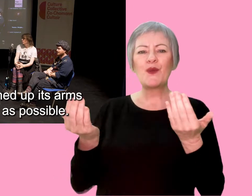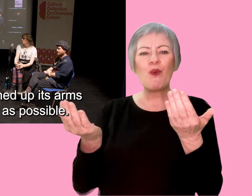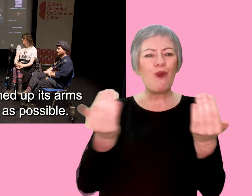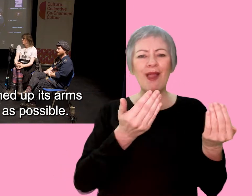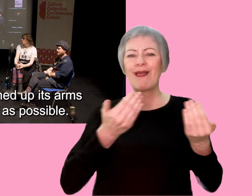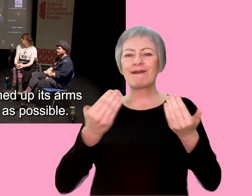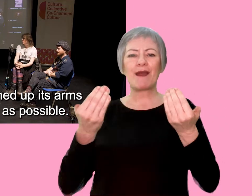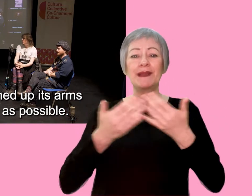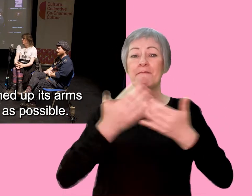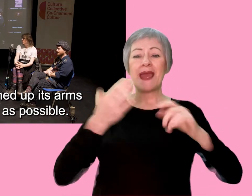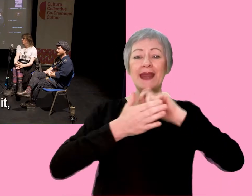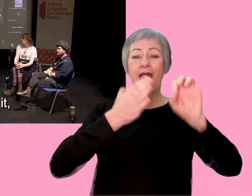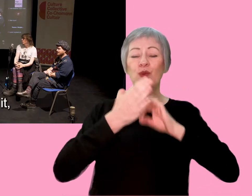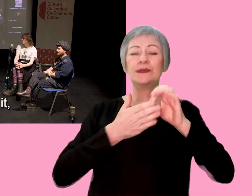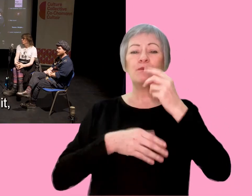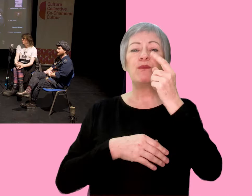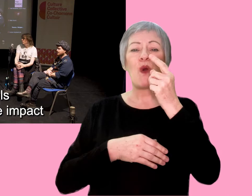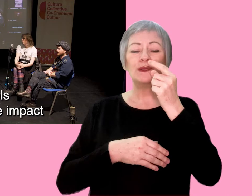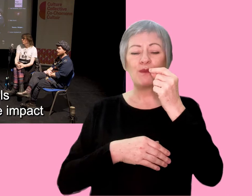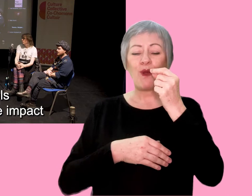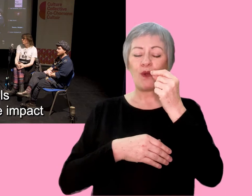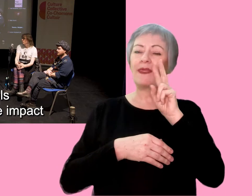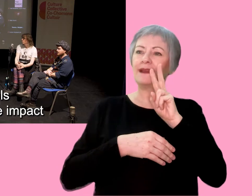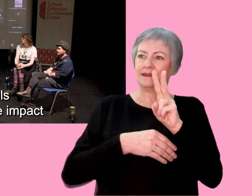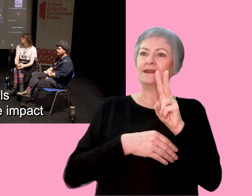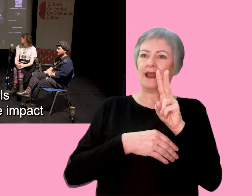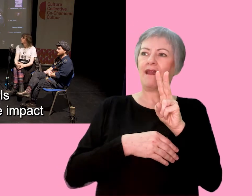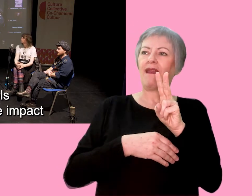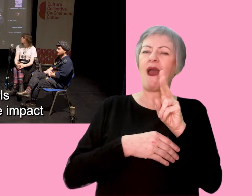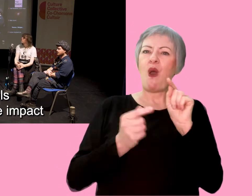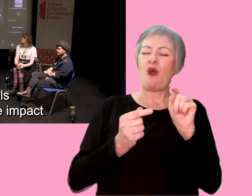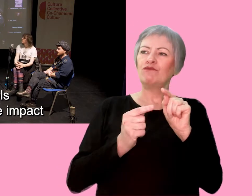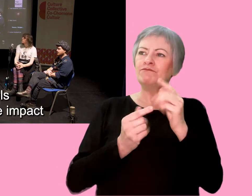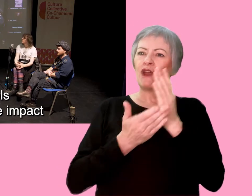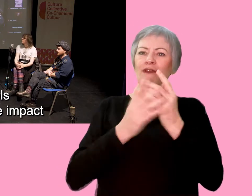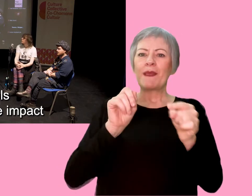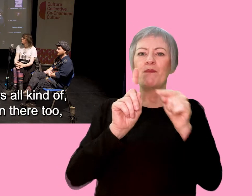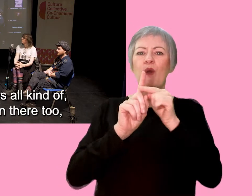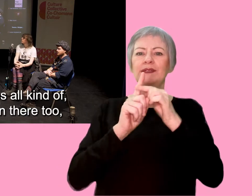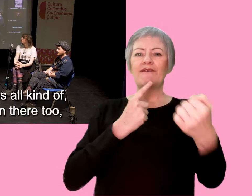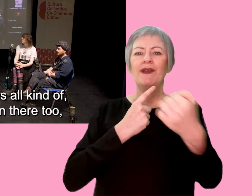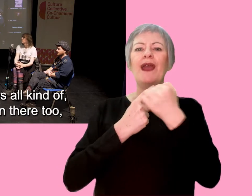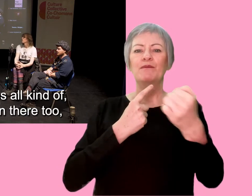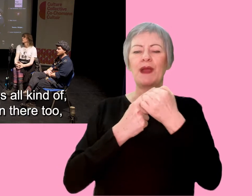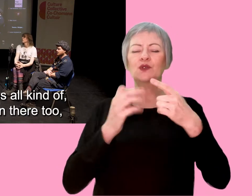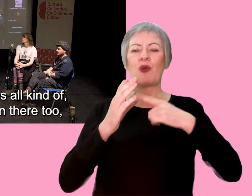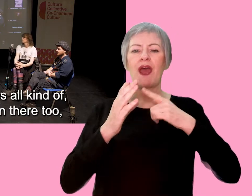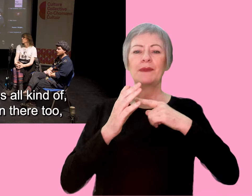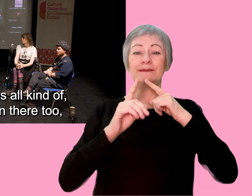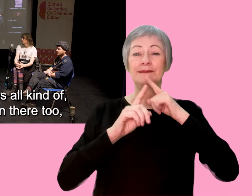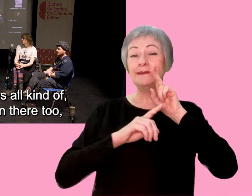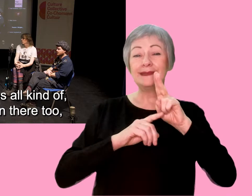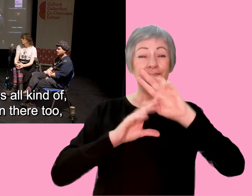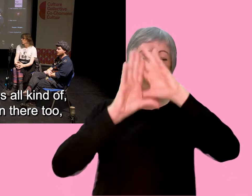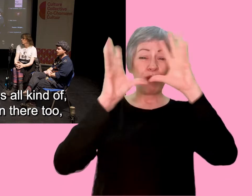me as many hours as possible. I think they see it, I think all schools find it's a very positive impact. But Harricle, I think, sees all